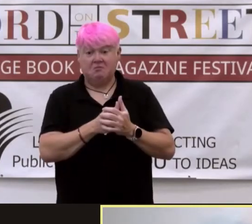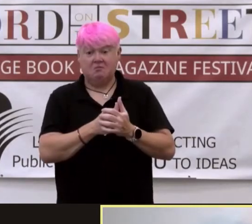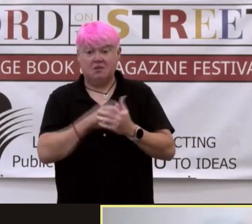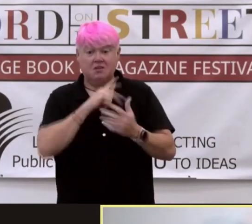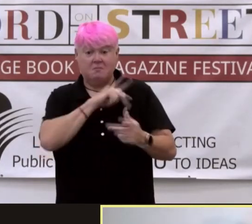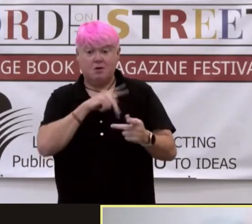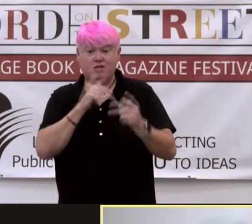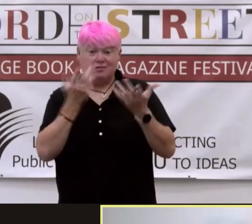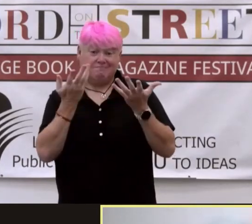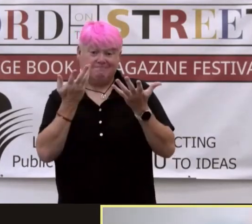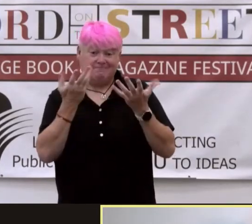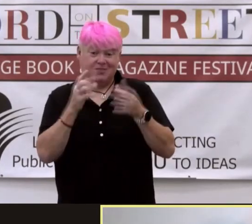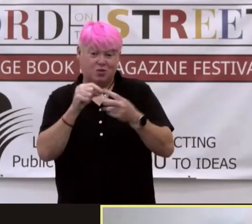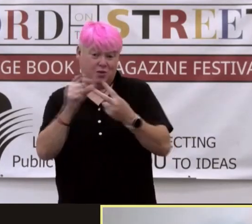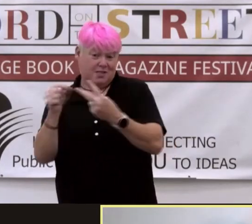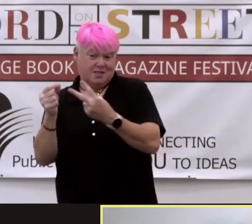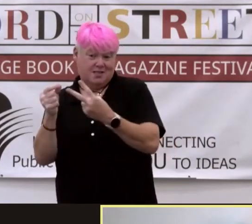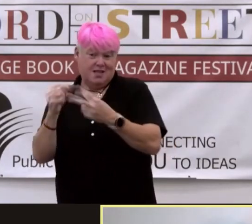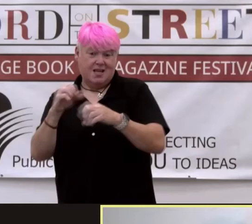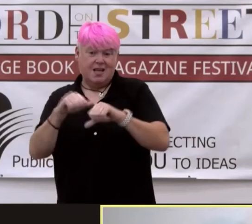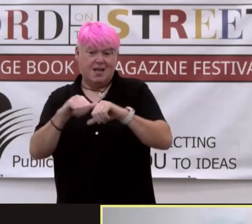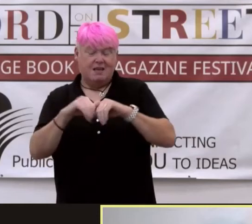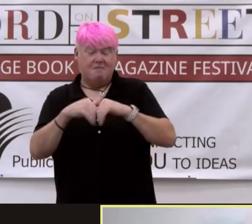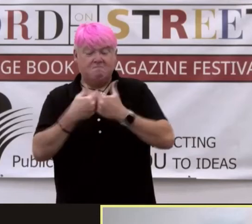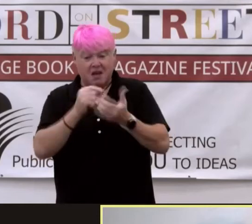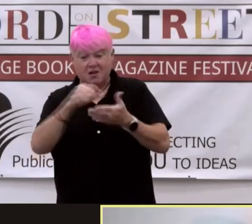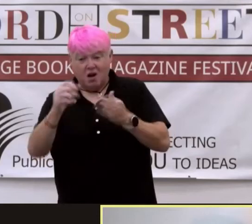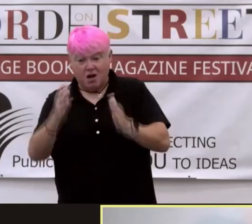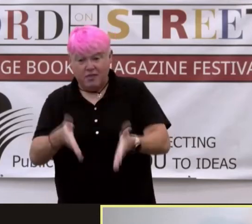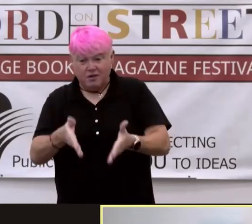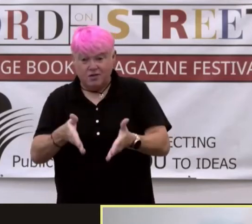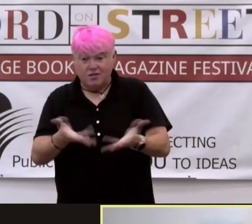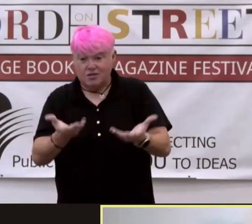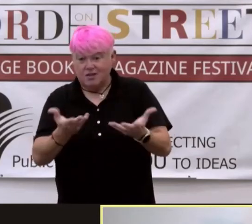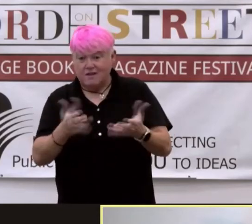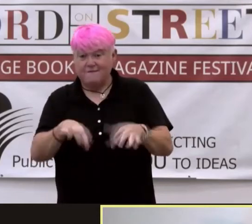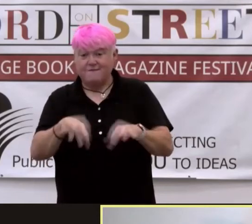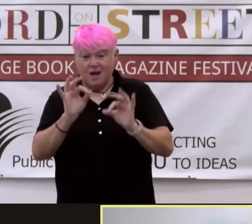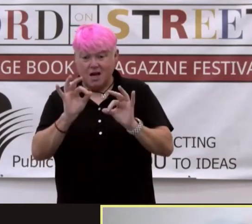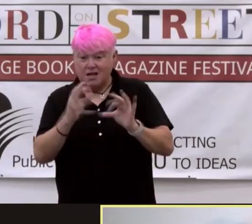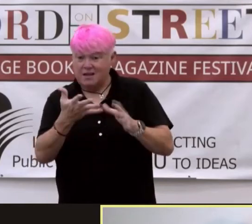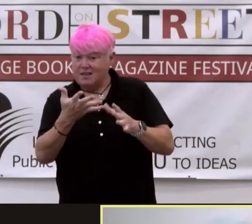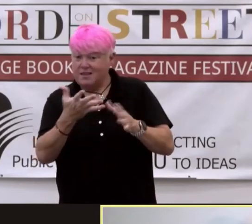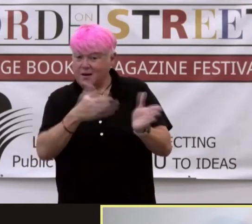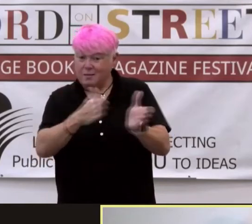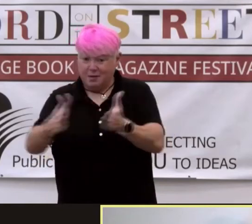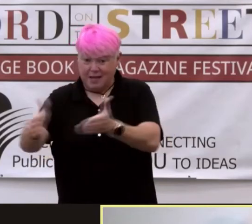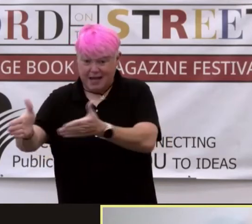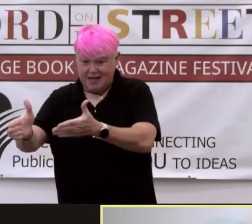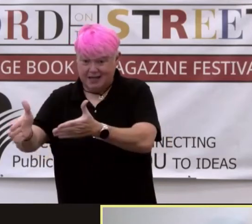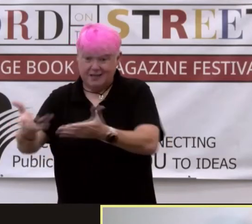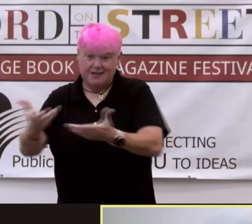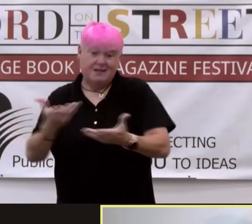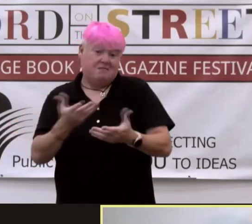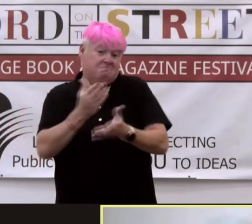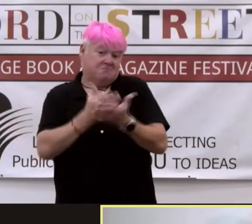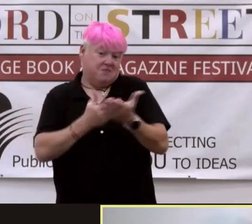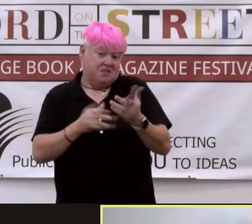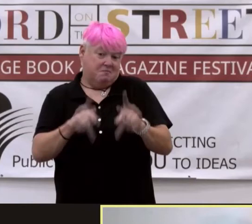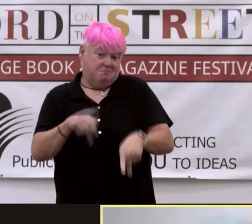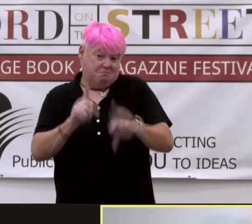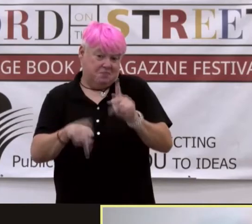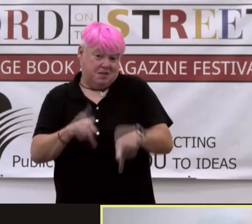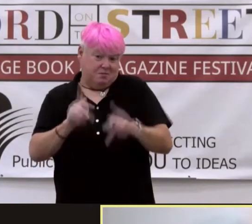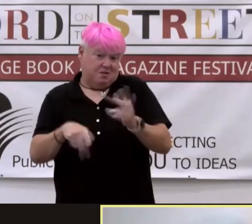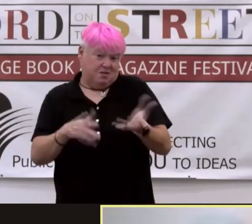Like how an author is going to develop and perfect and refine their process is going to be up to them. And some people opt to do, like I get edited all the